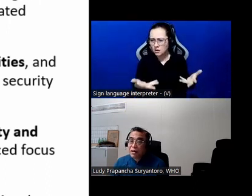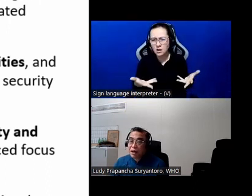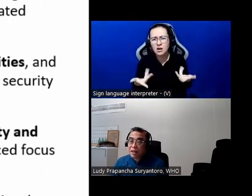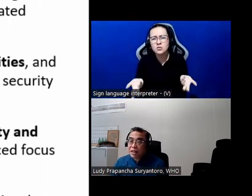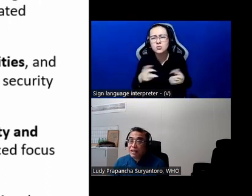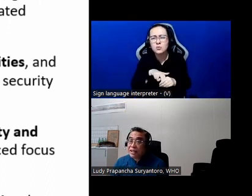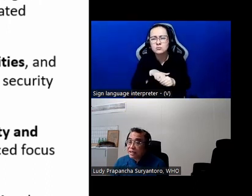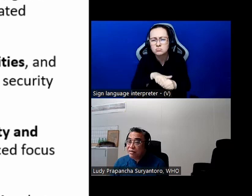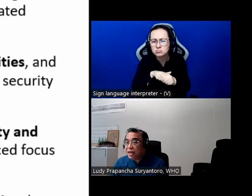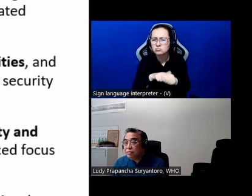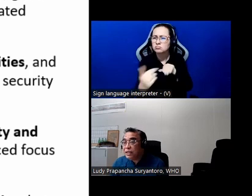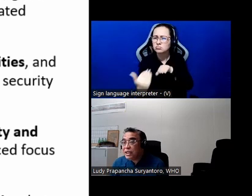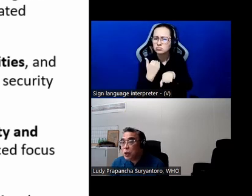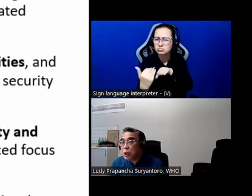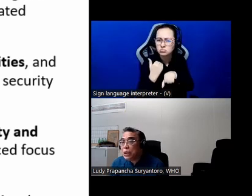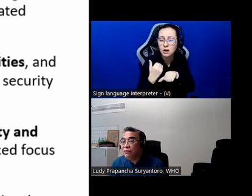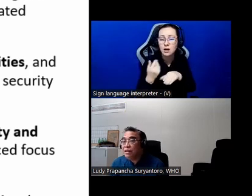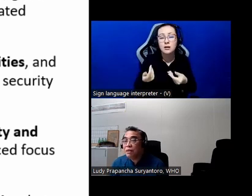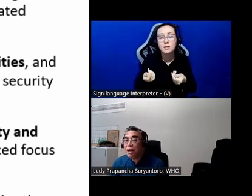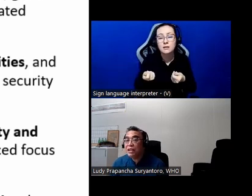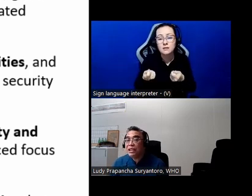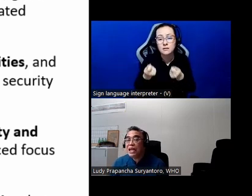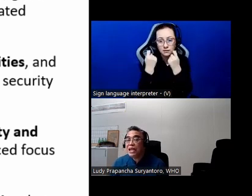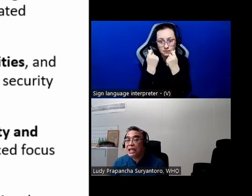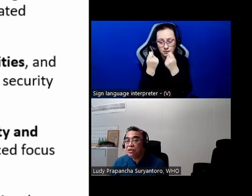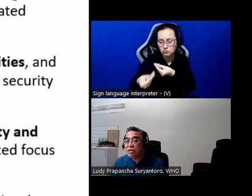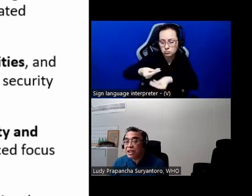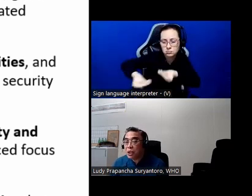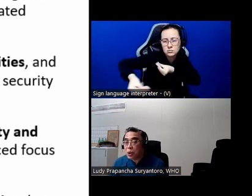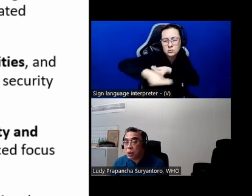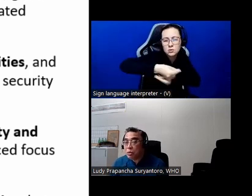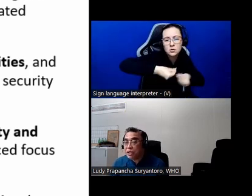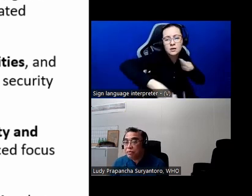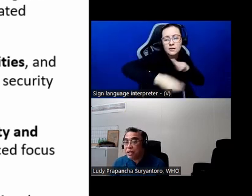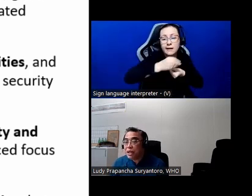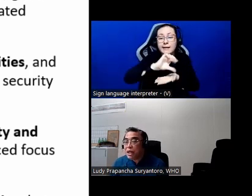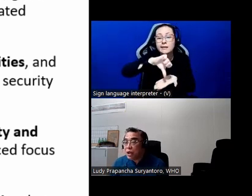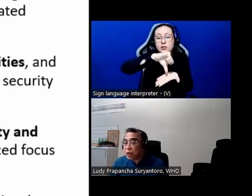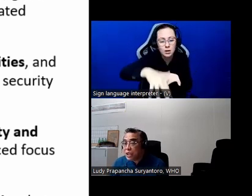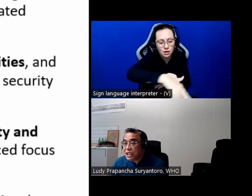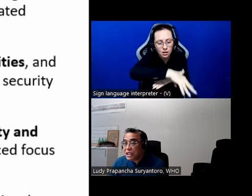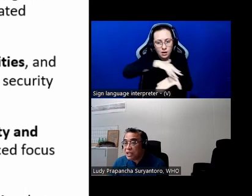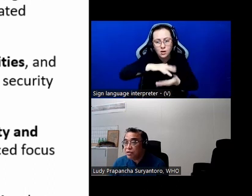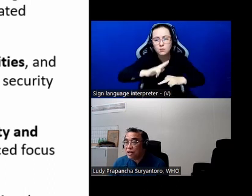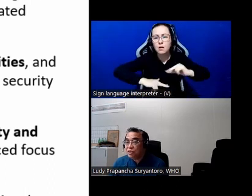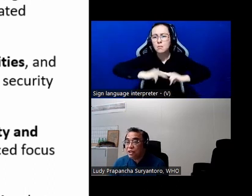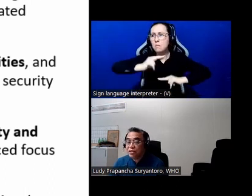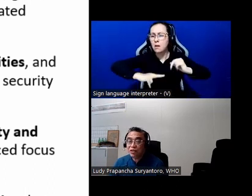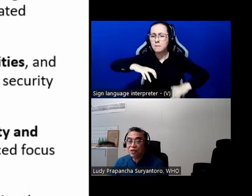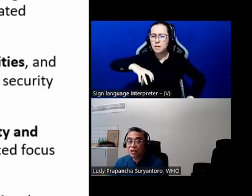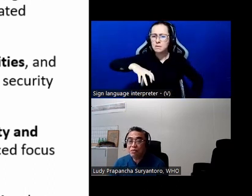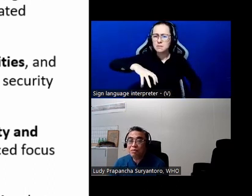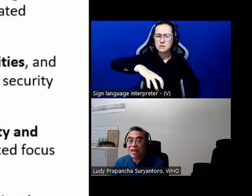Urban environment and their design, building local level capacity and integrating local municipal authorities into national